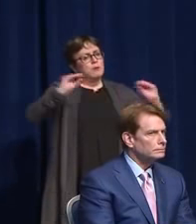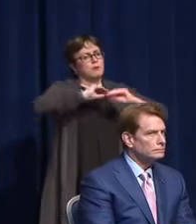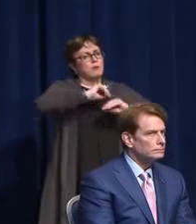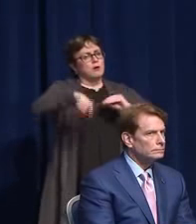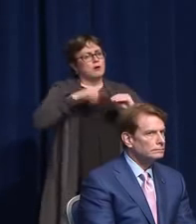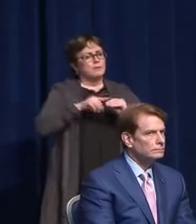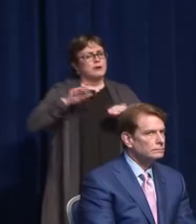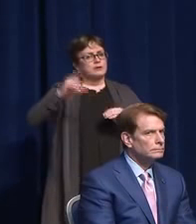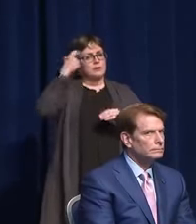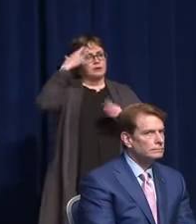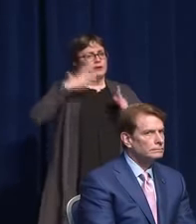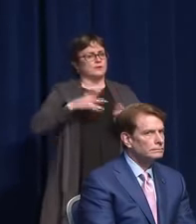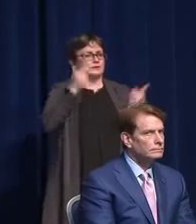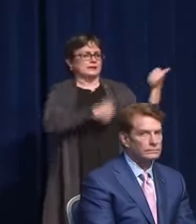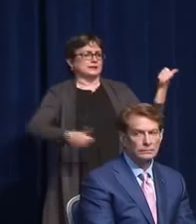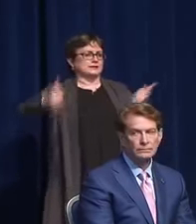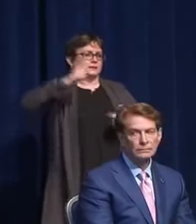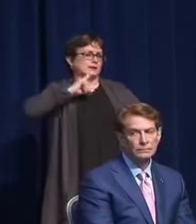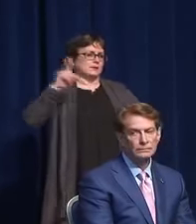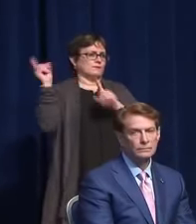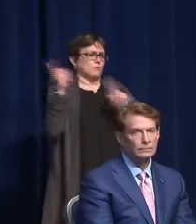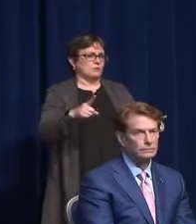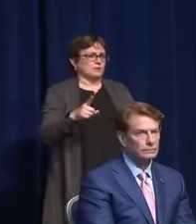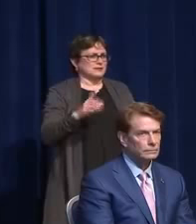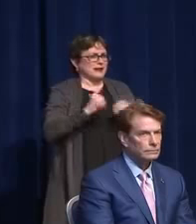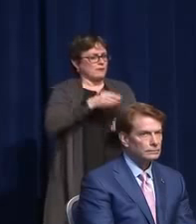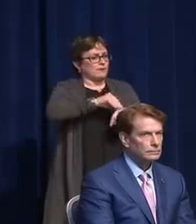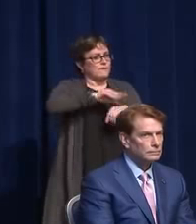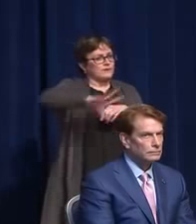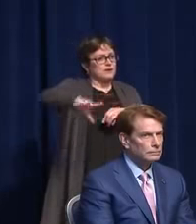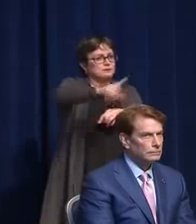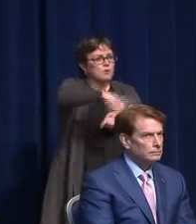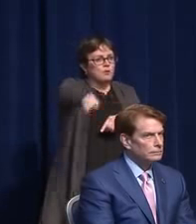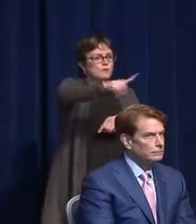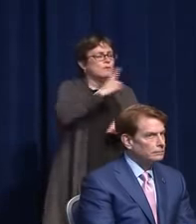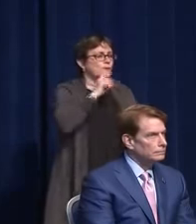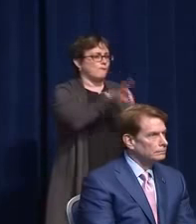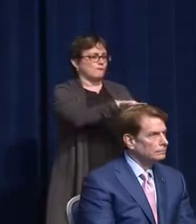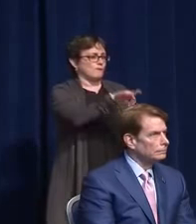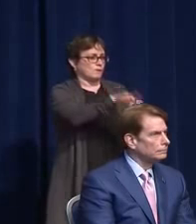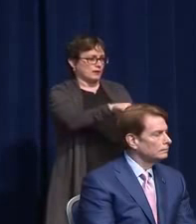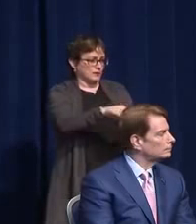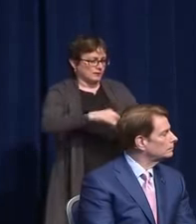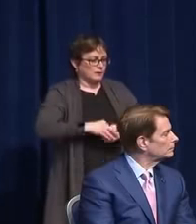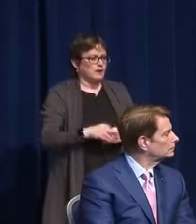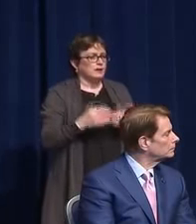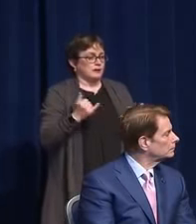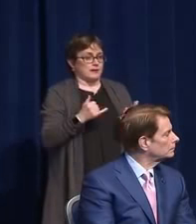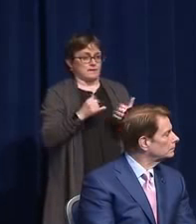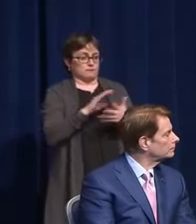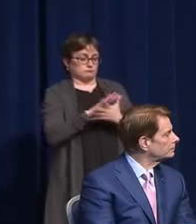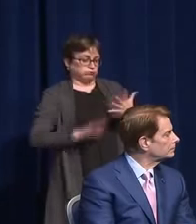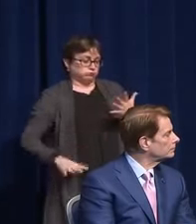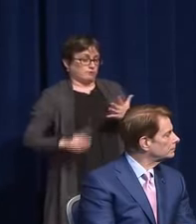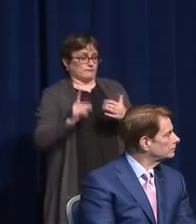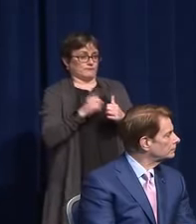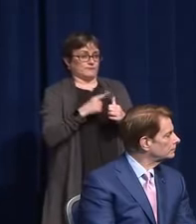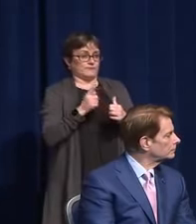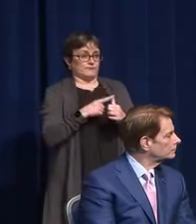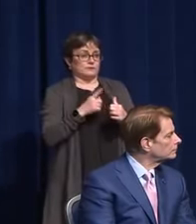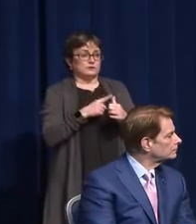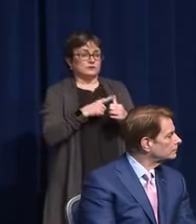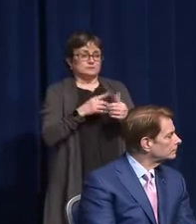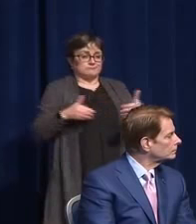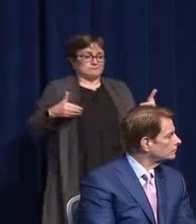voters and our upcoming elections. First, as it relates to the upcoming March 30th deadline